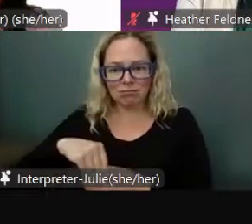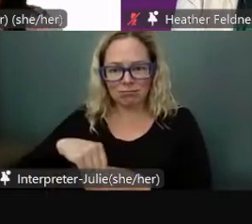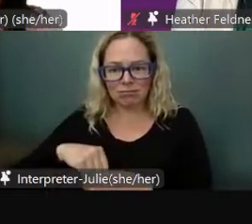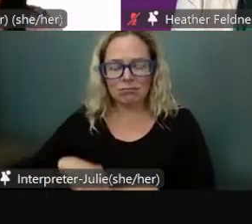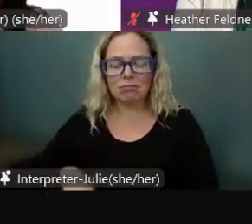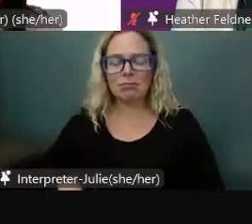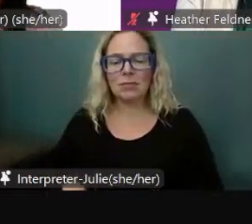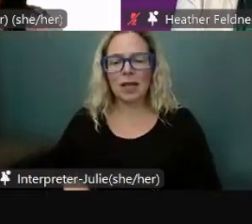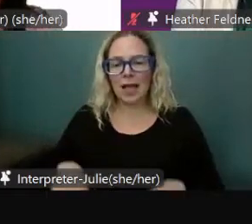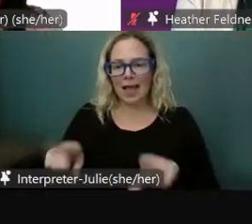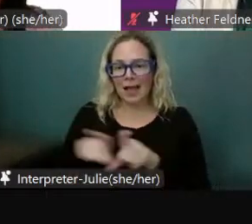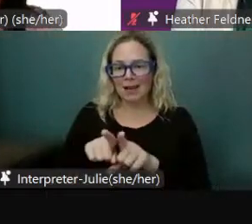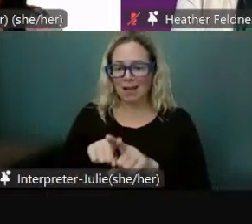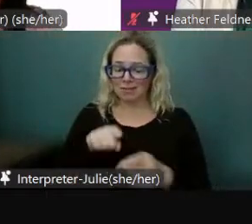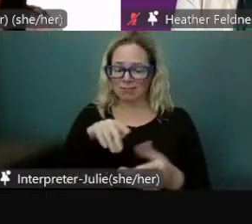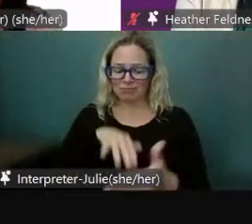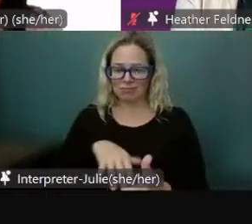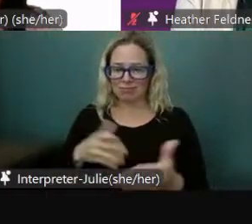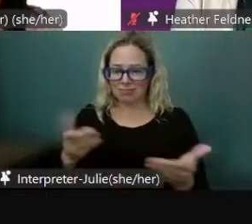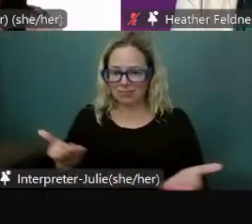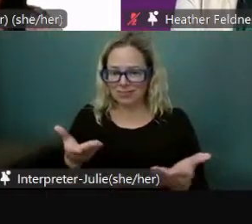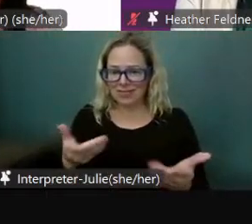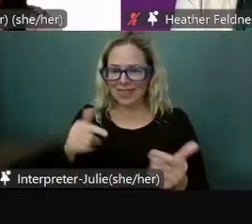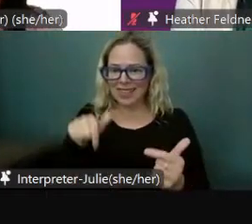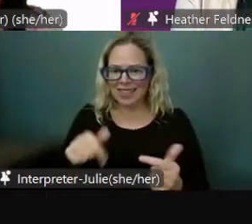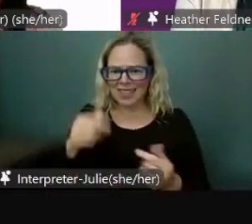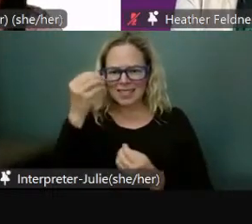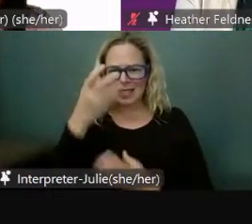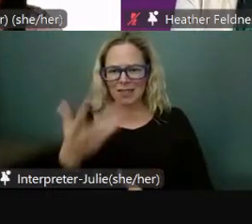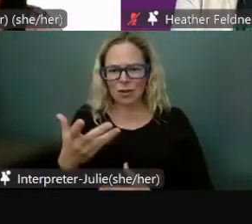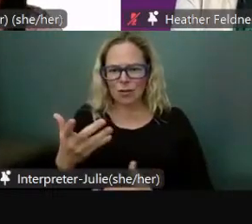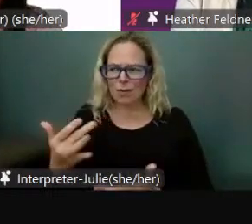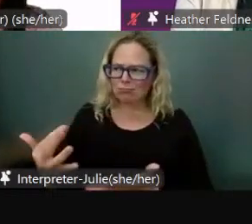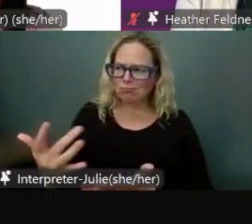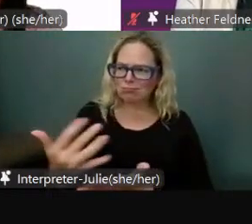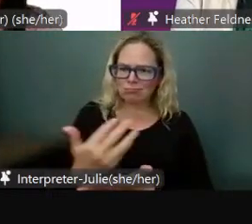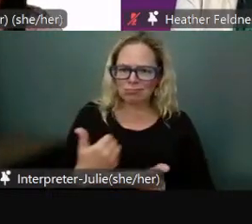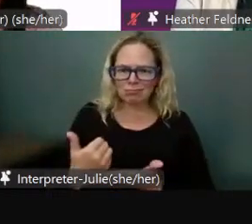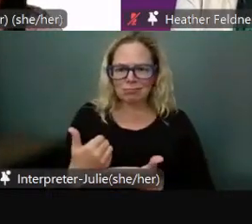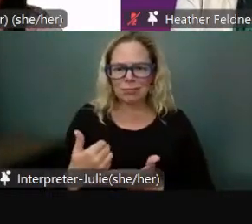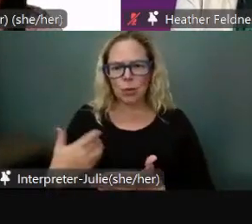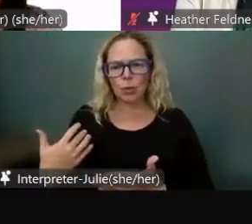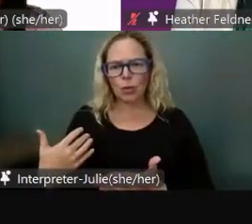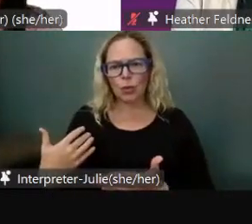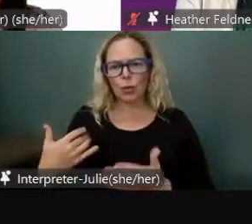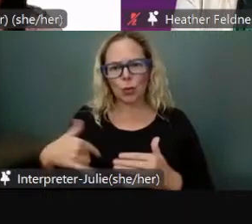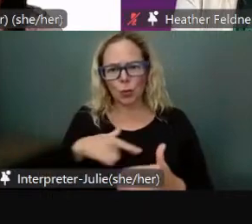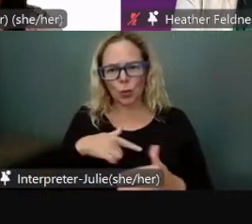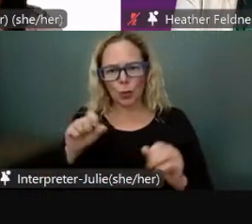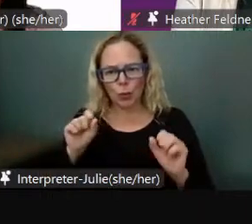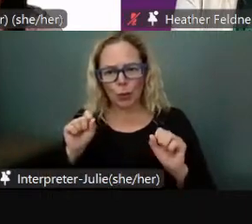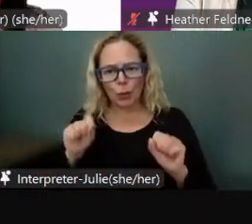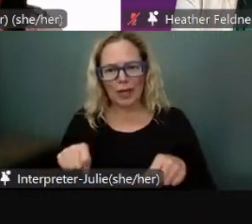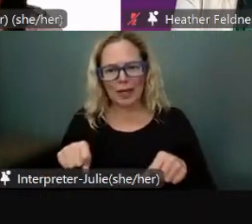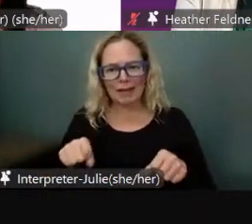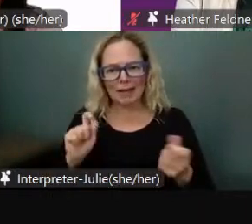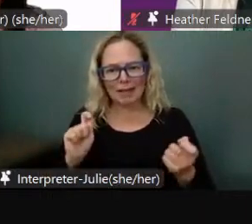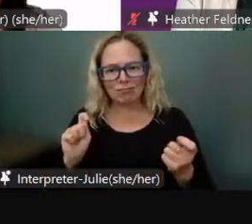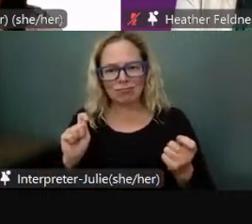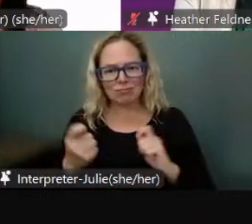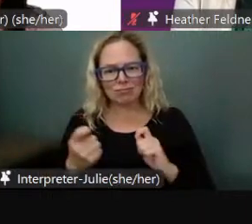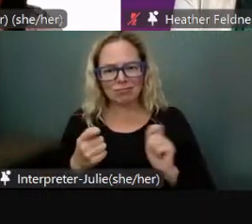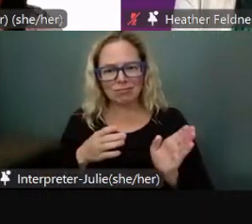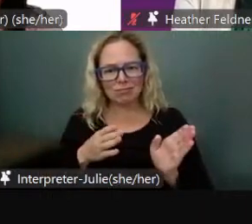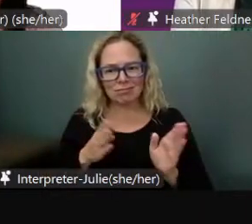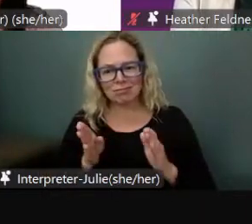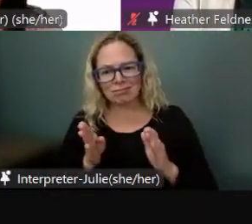study that by leveraging much of this information gathered from our colleagues, we can move the needle a little bit on,